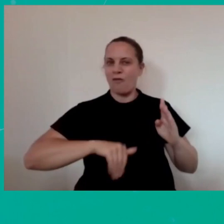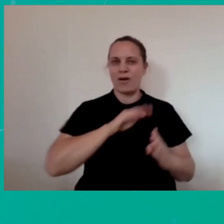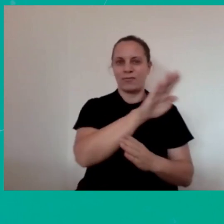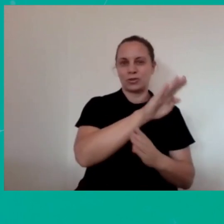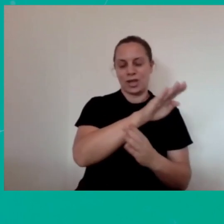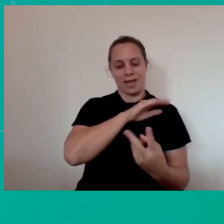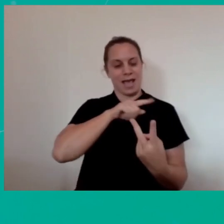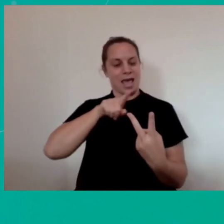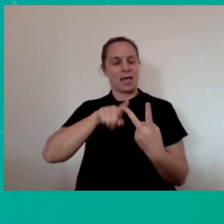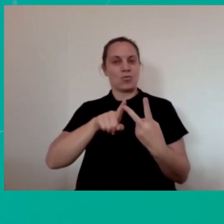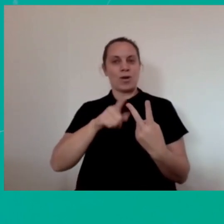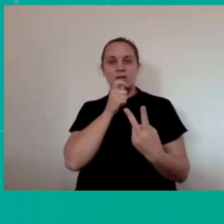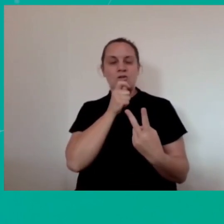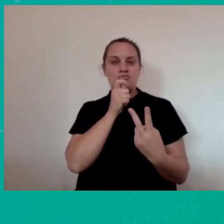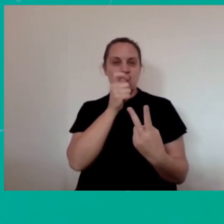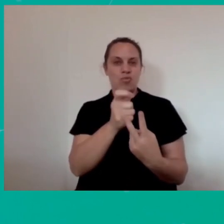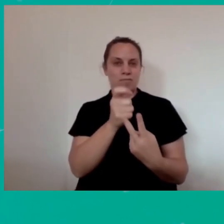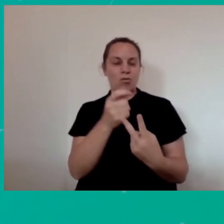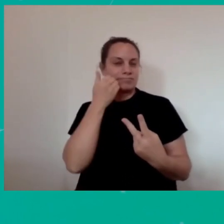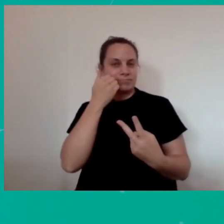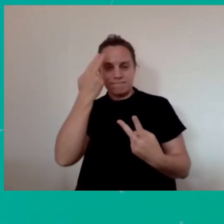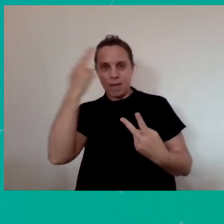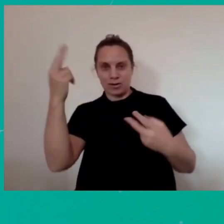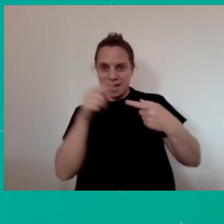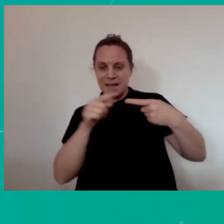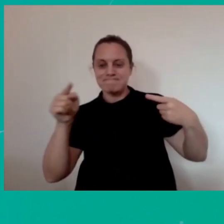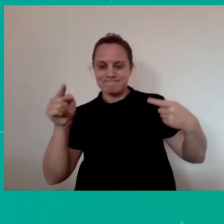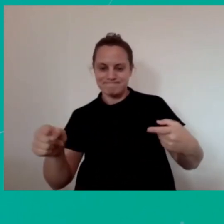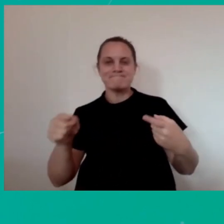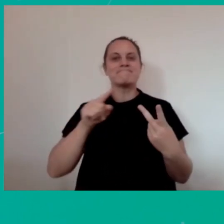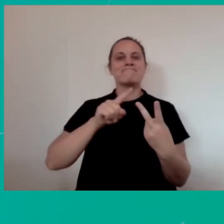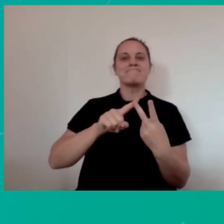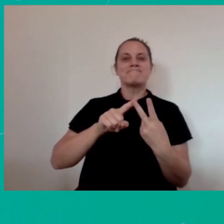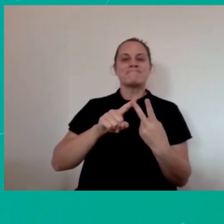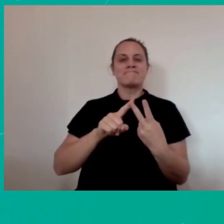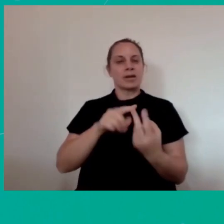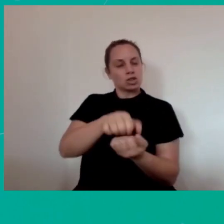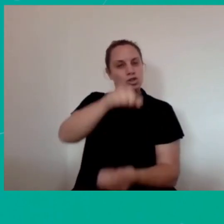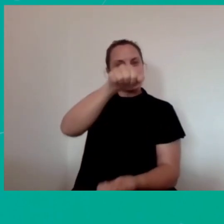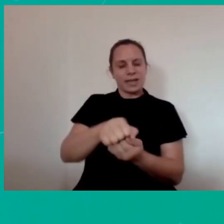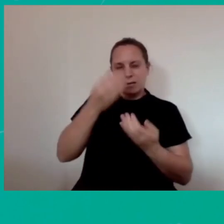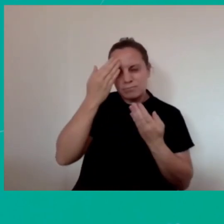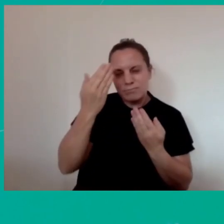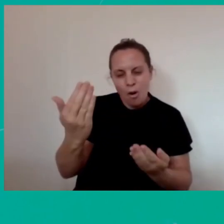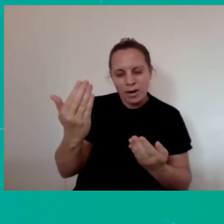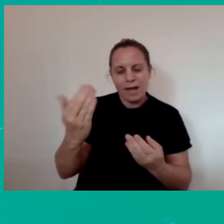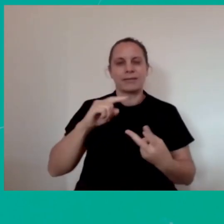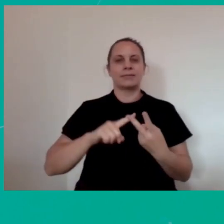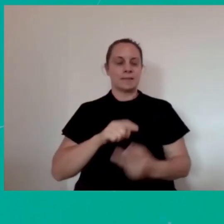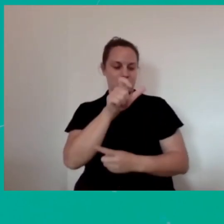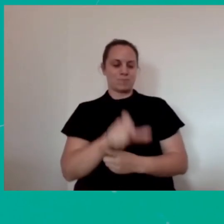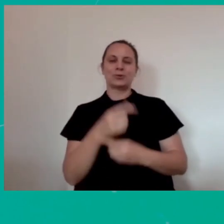whakamanahia te tiriti whakahaumarutia te tangata. Honour the treaty, protect the